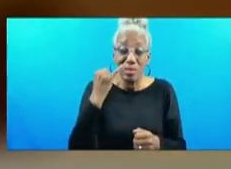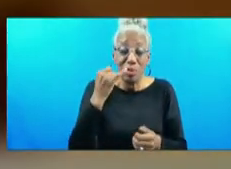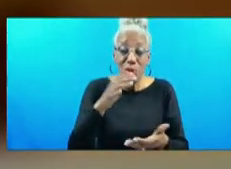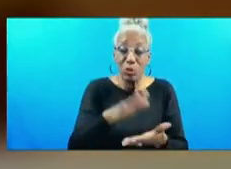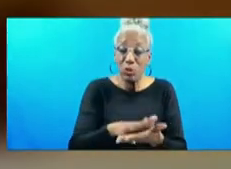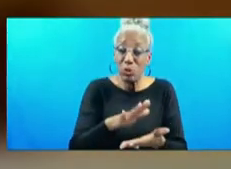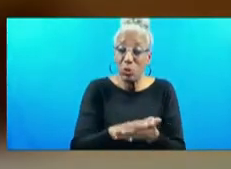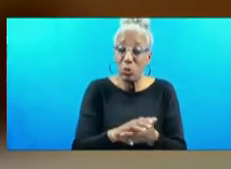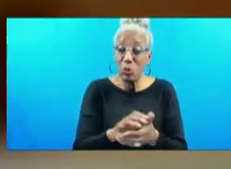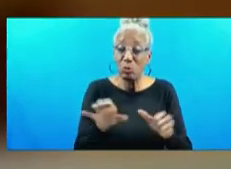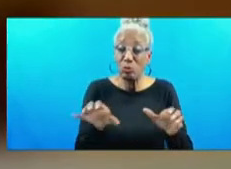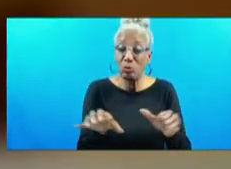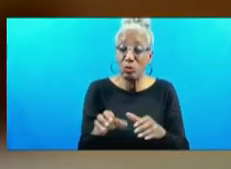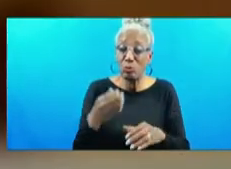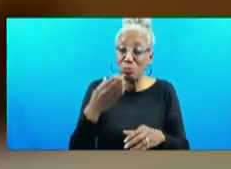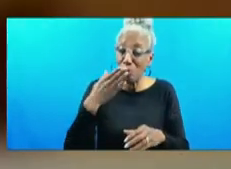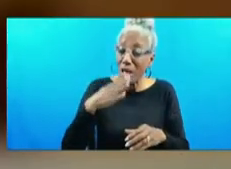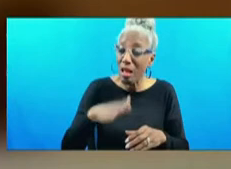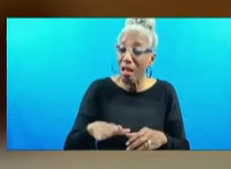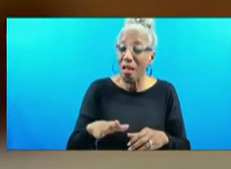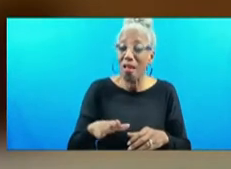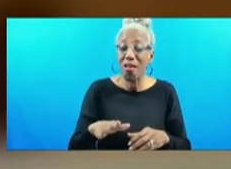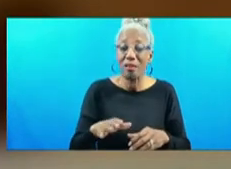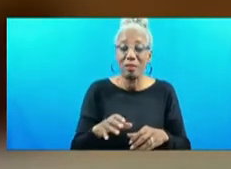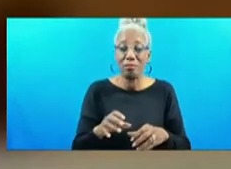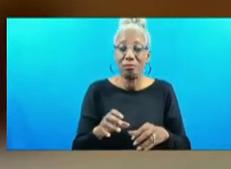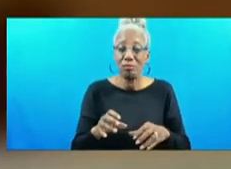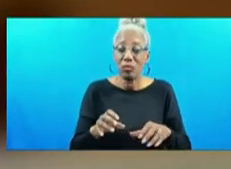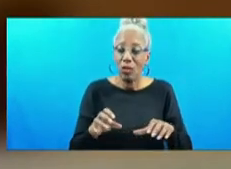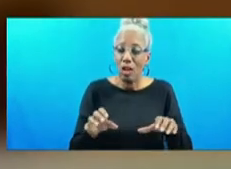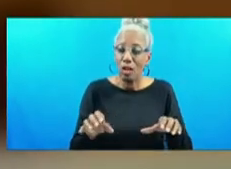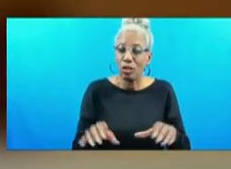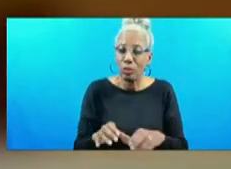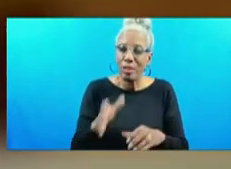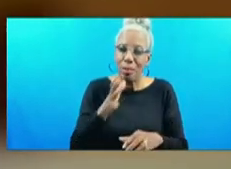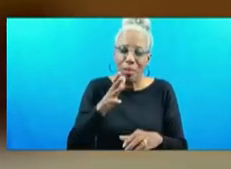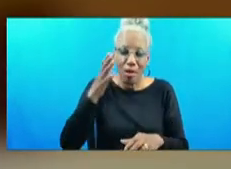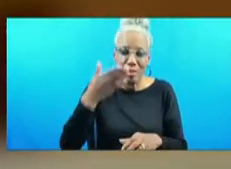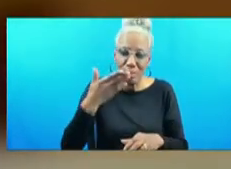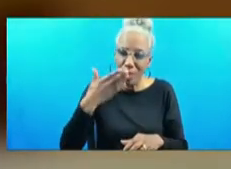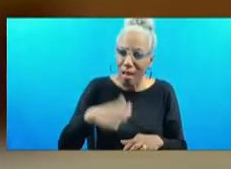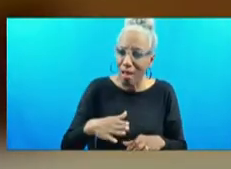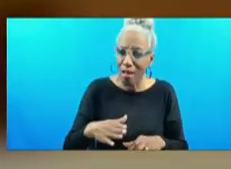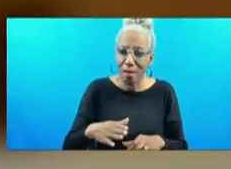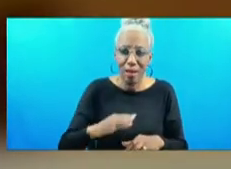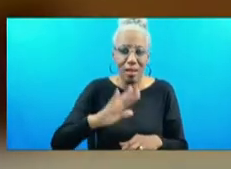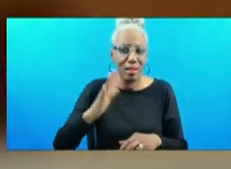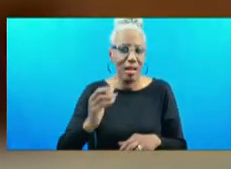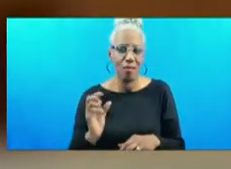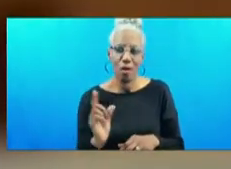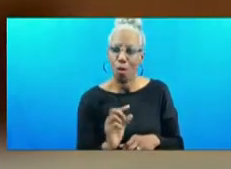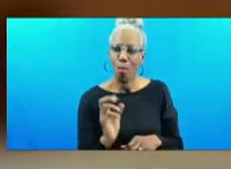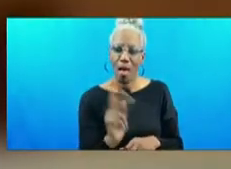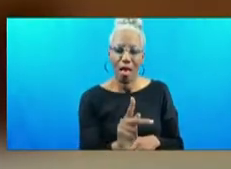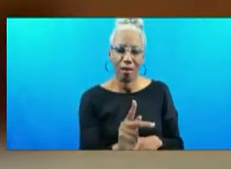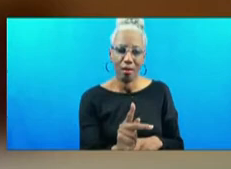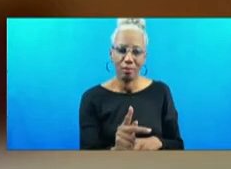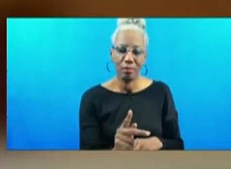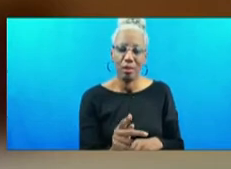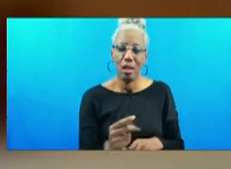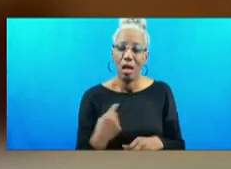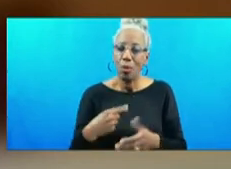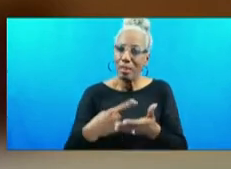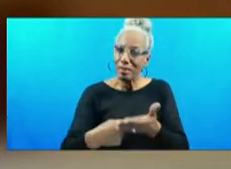So when we talk about cultural competency, it'd be great. We can also make sure that people at the front desk understand that they're also